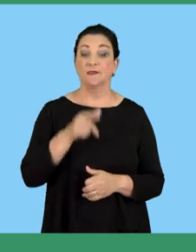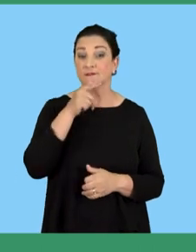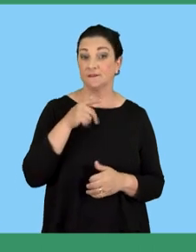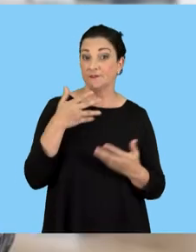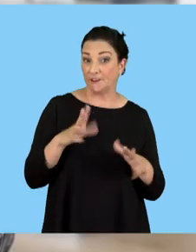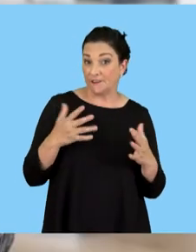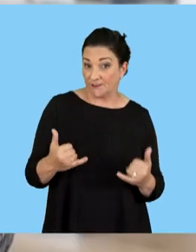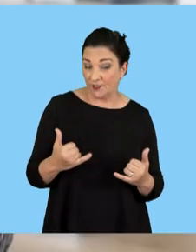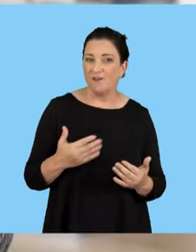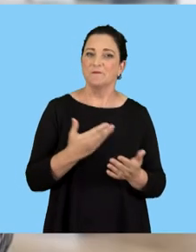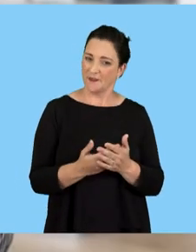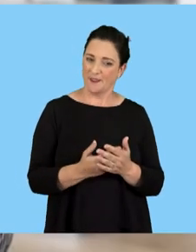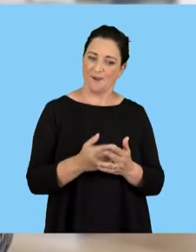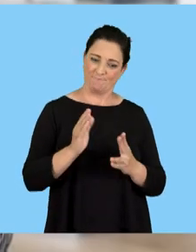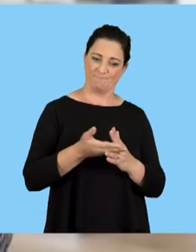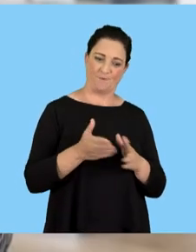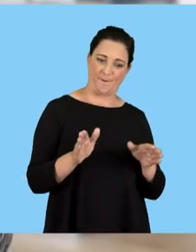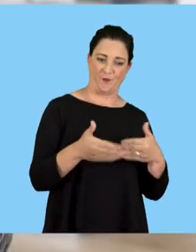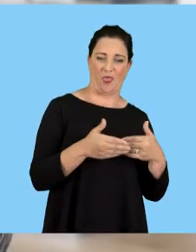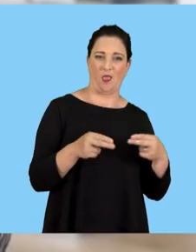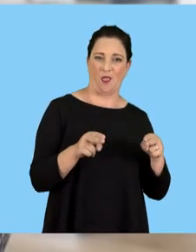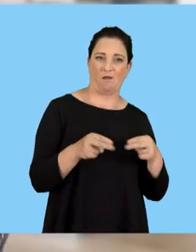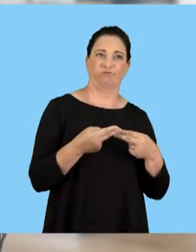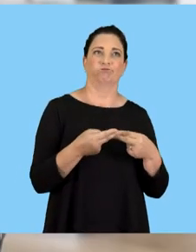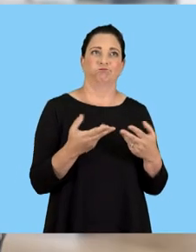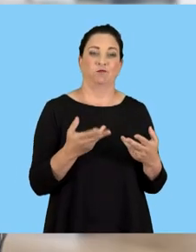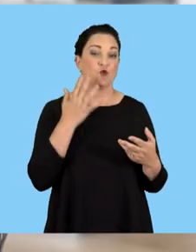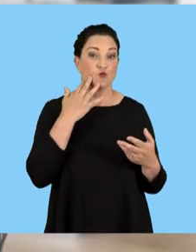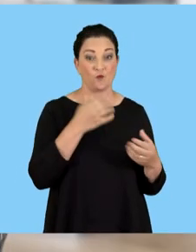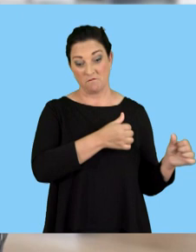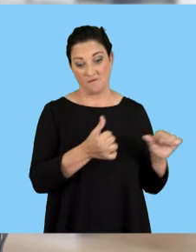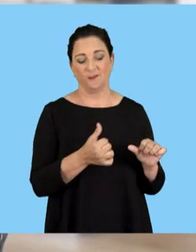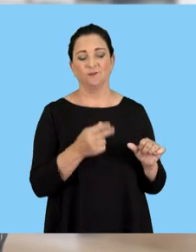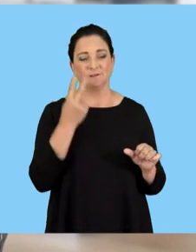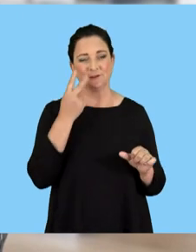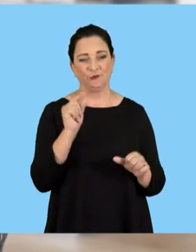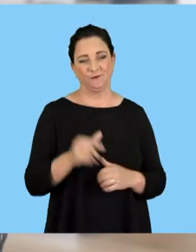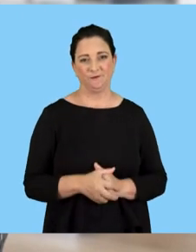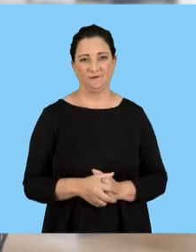that being said, let us take a short break, and I will see you shortly.